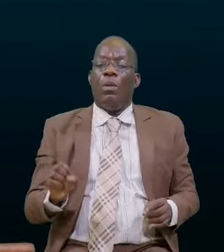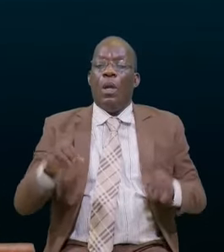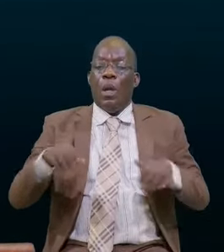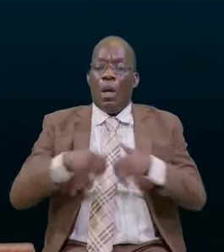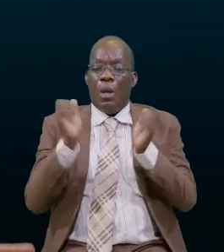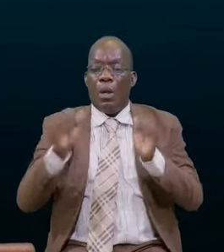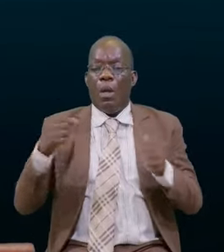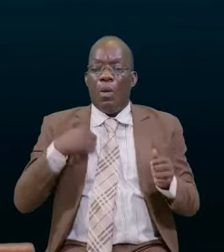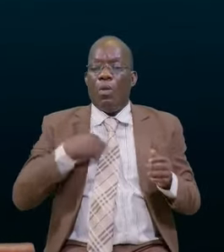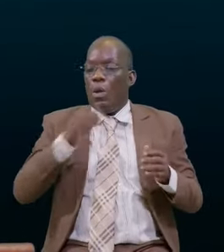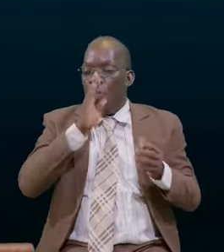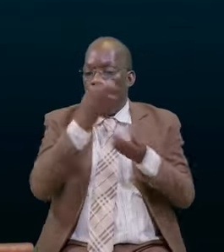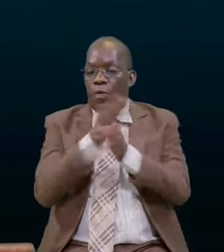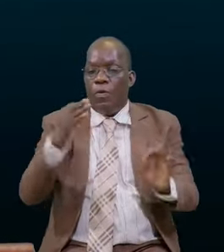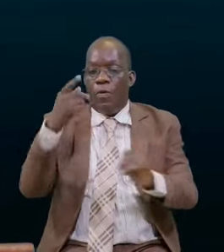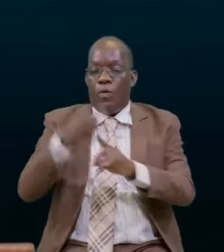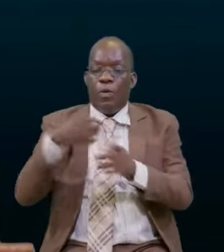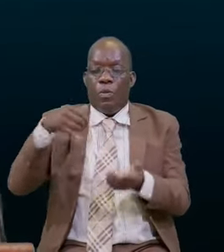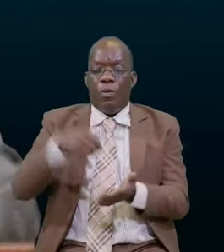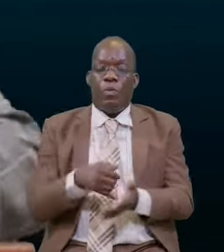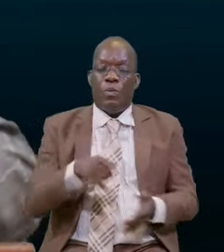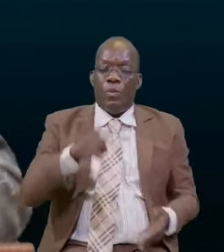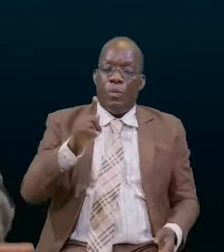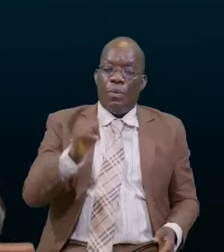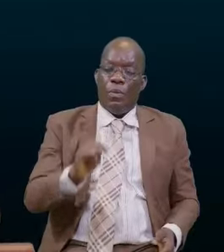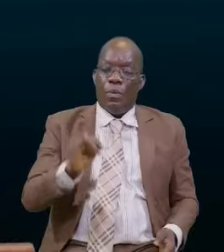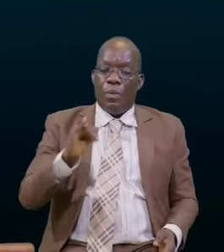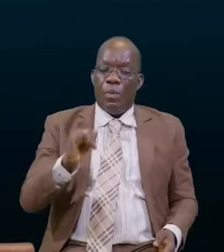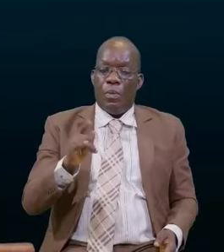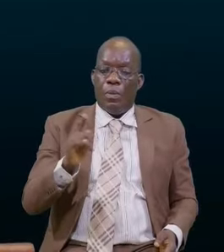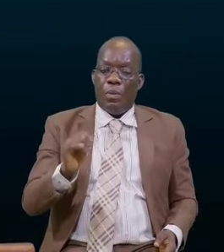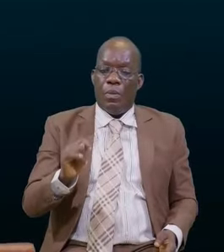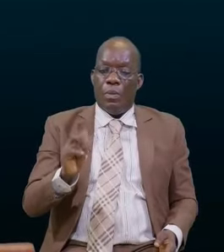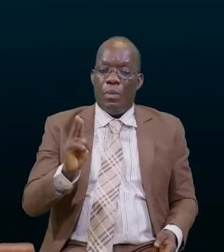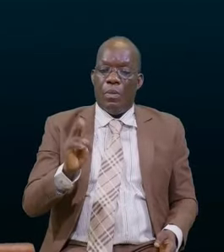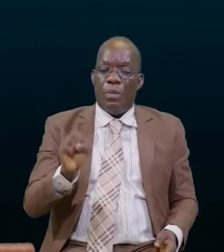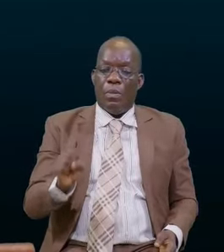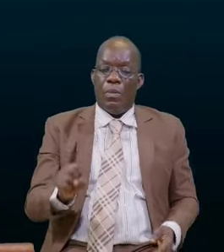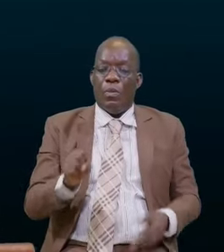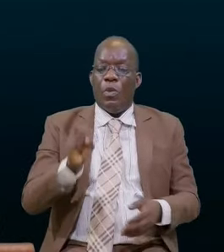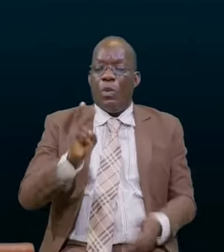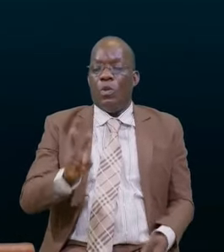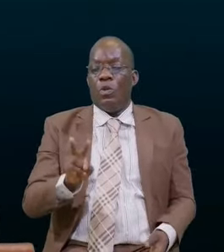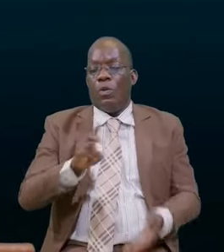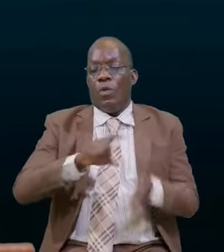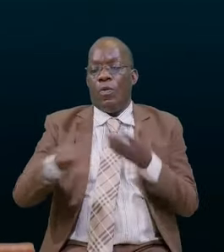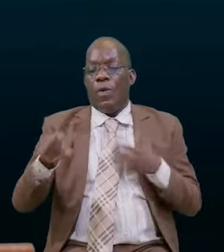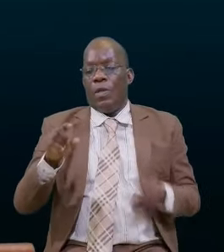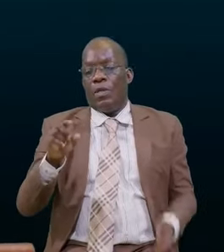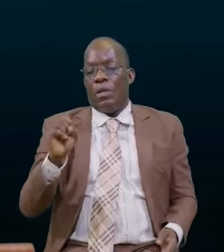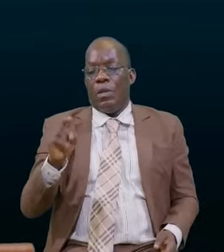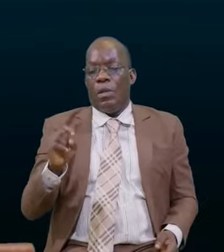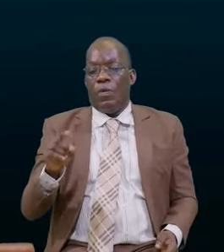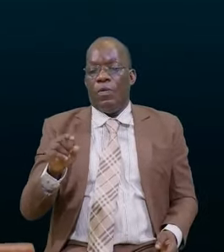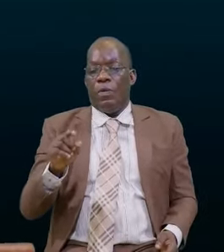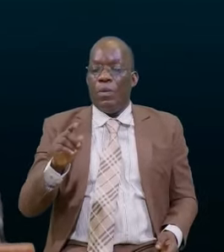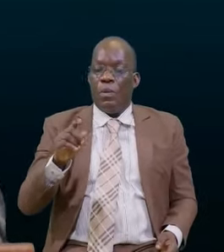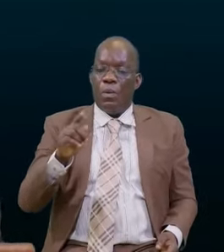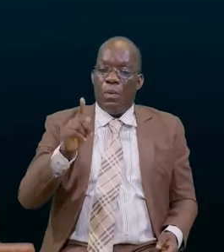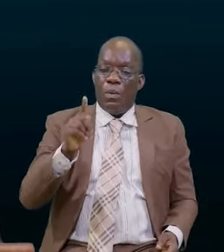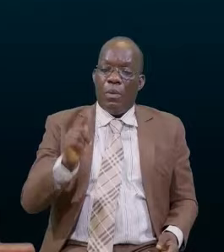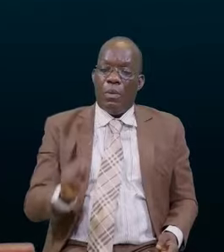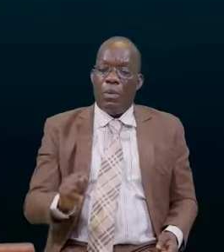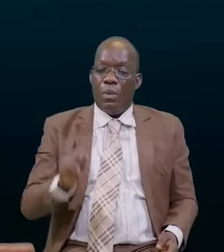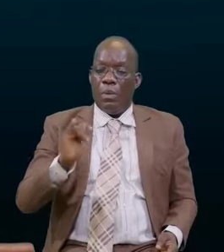foxes in the book of Titus Chapter 2 I read verse 11 Titus Chapter